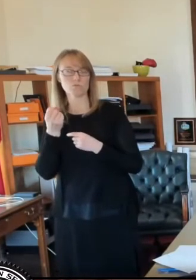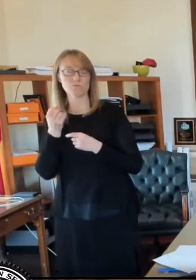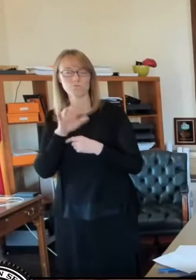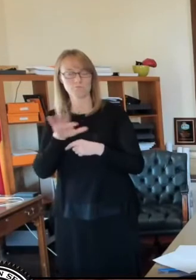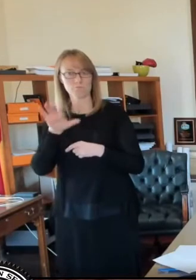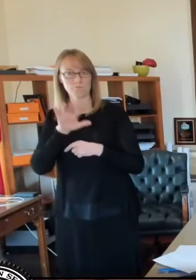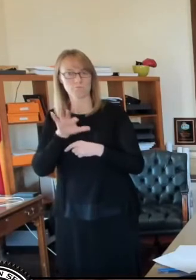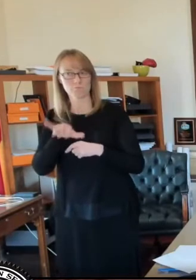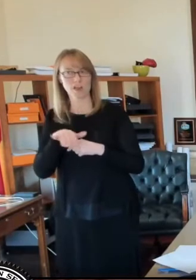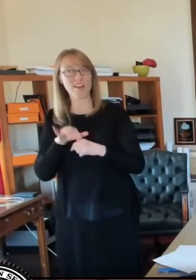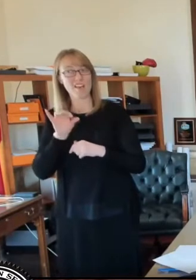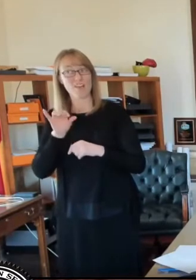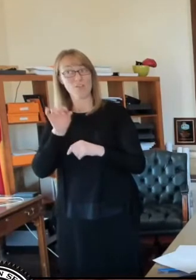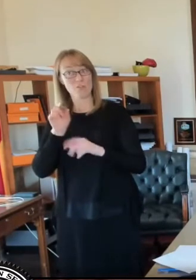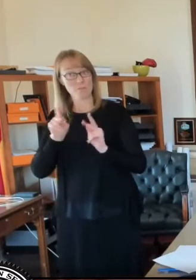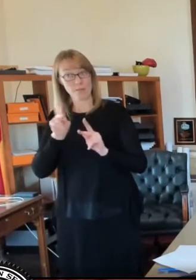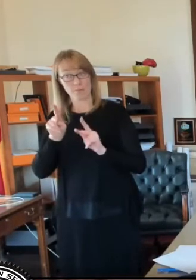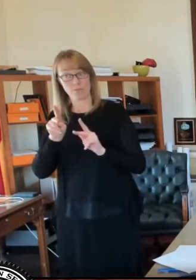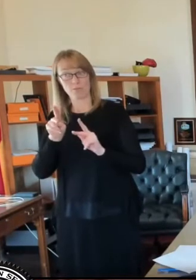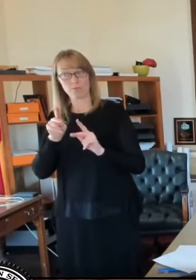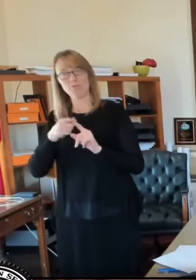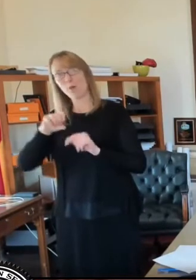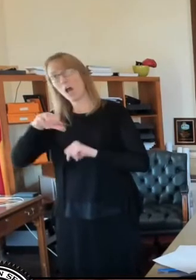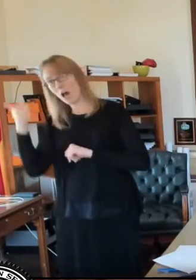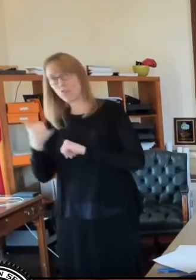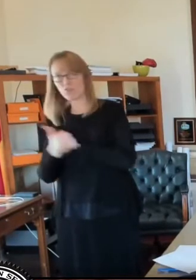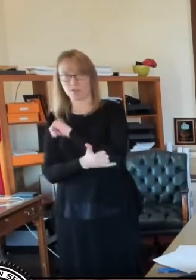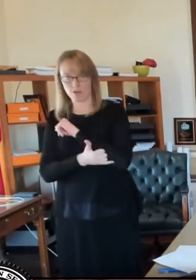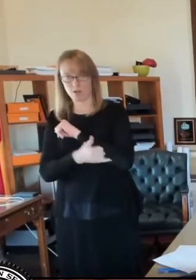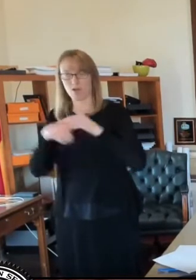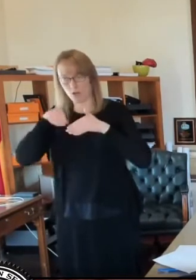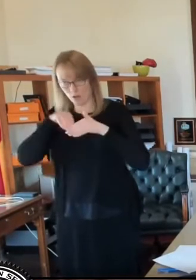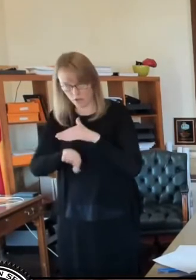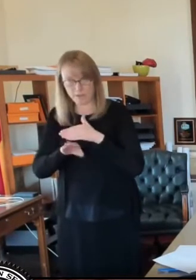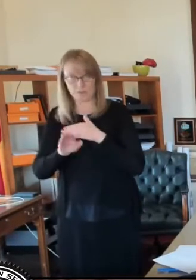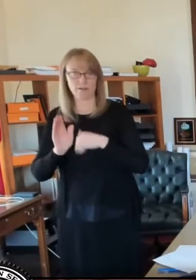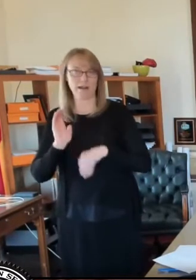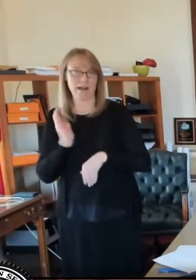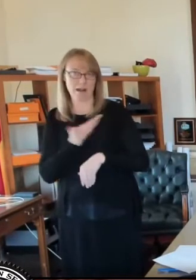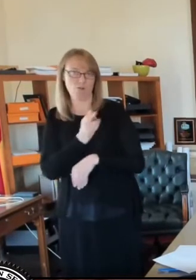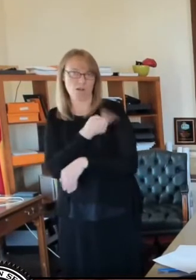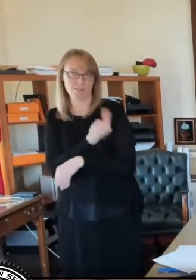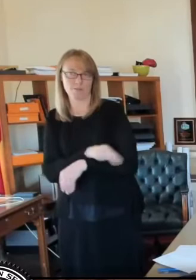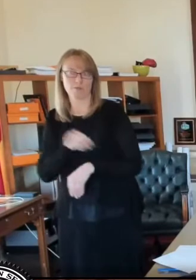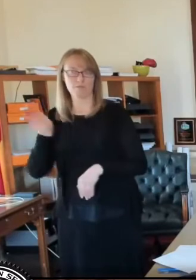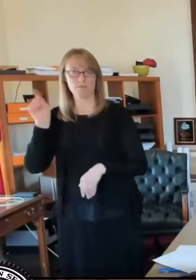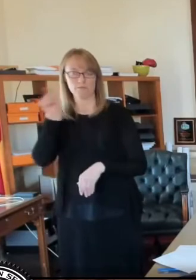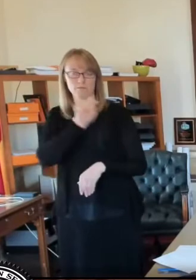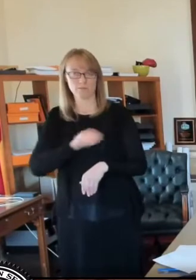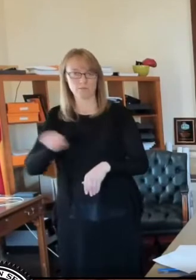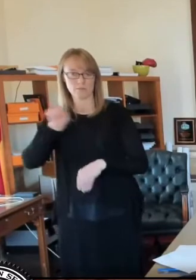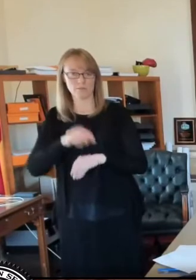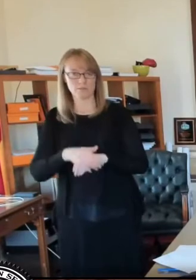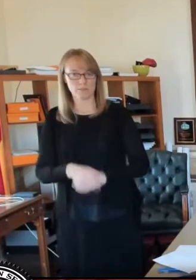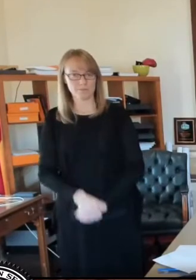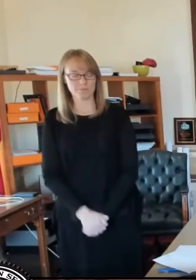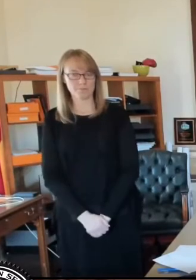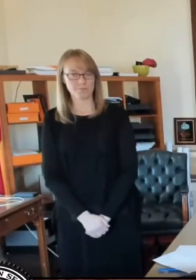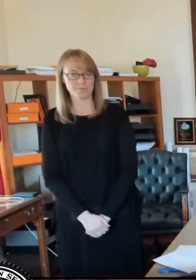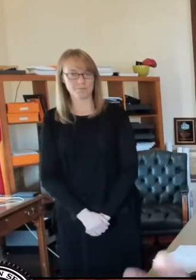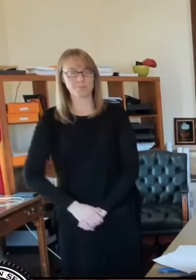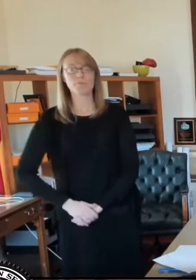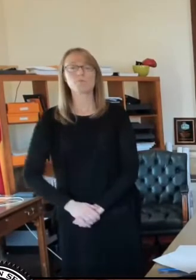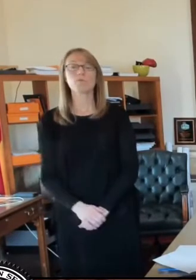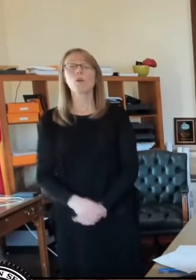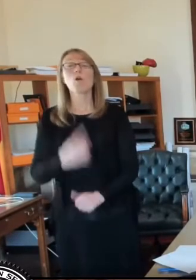We are seeing the number of people being admitted to the hospitals running at about,